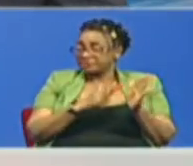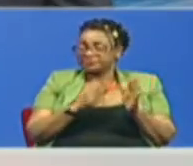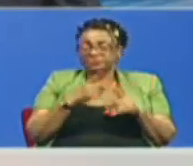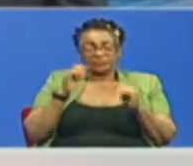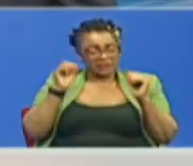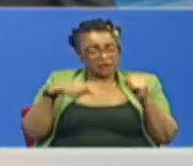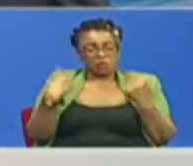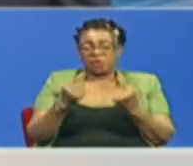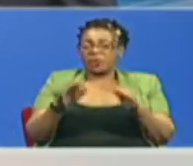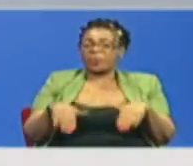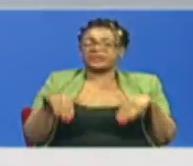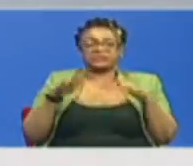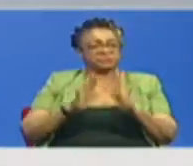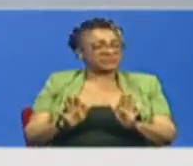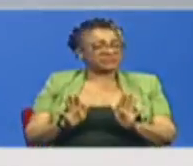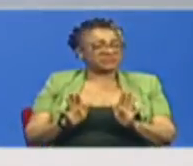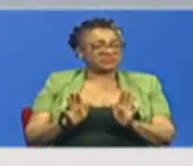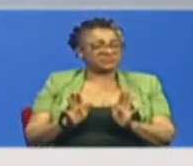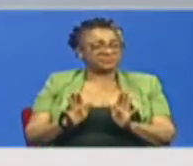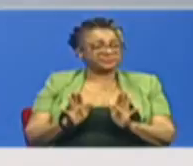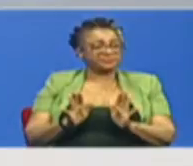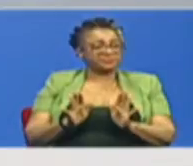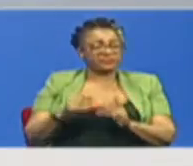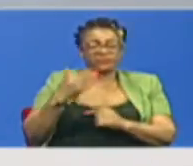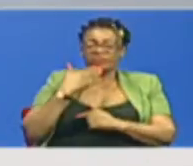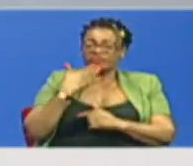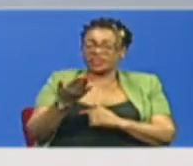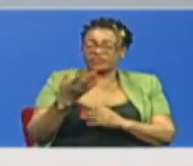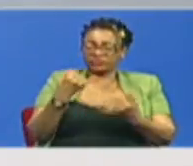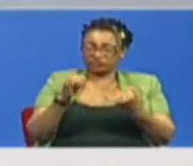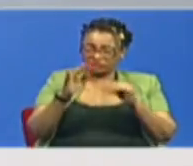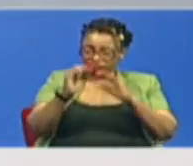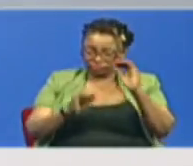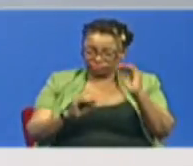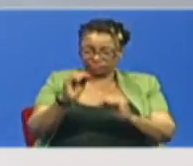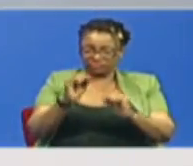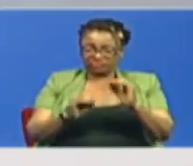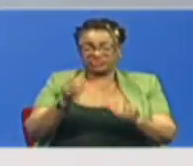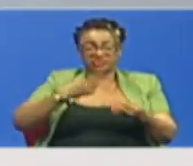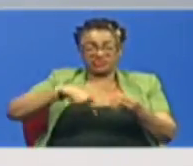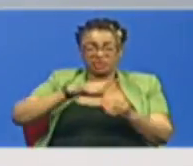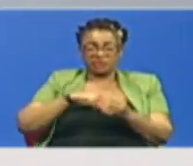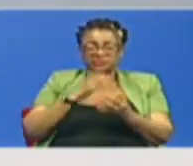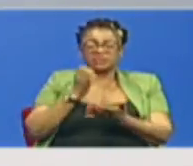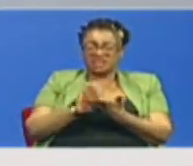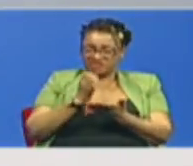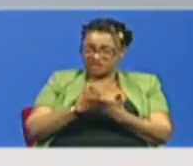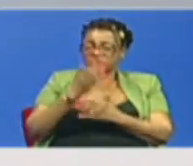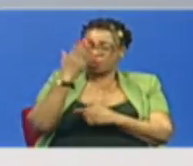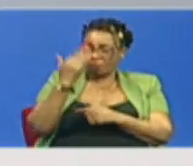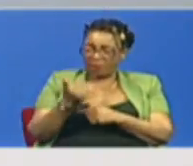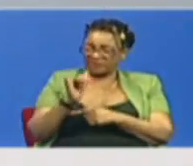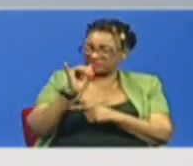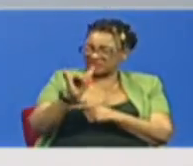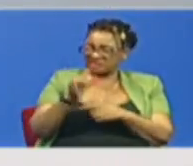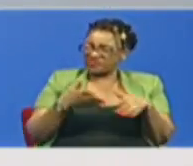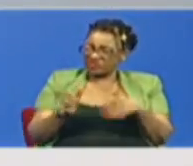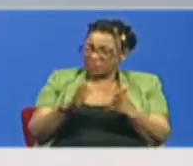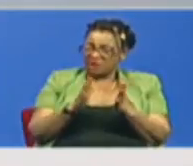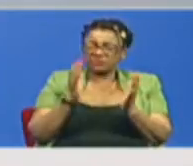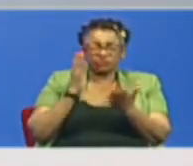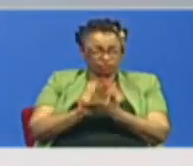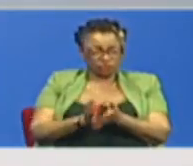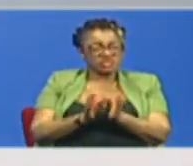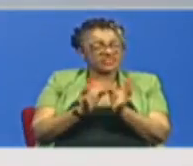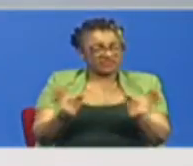to you, Smriti. All right, Kennedy, thanks for breaking it down for us. It is evident why that formula is so divisive, but it is something